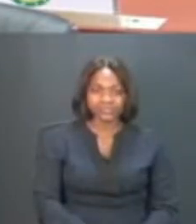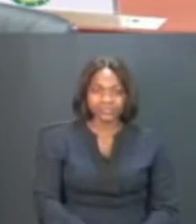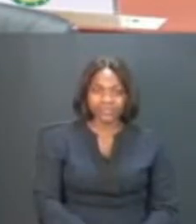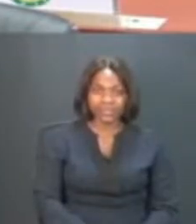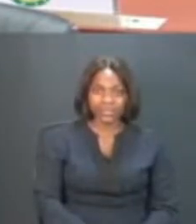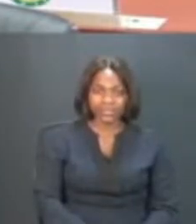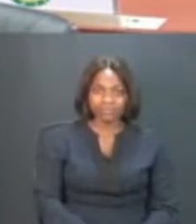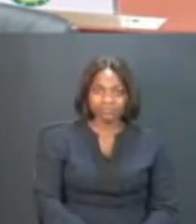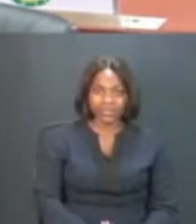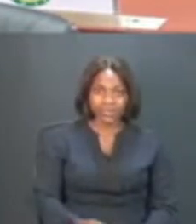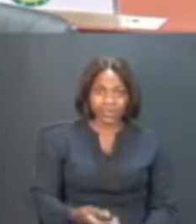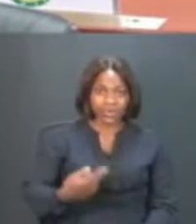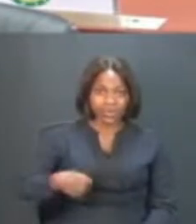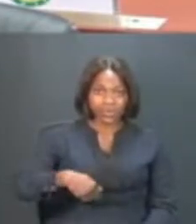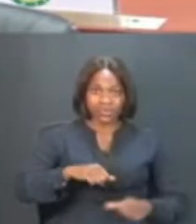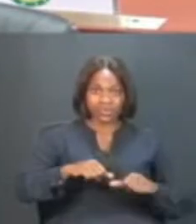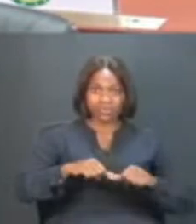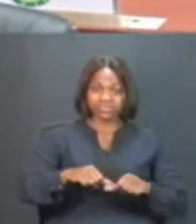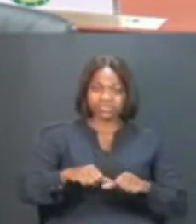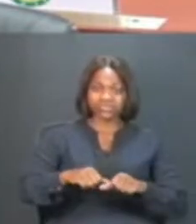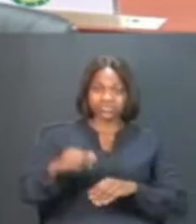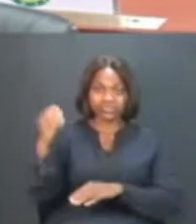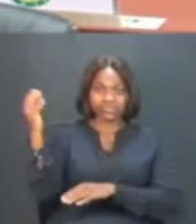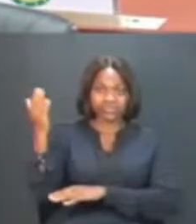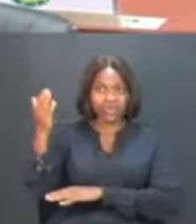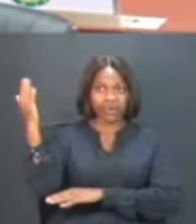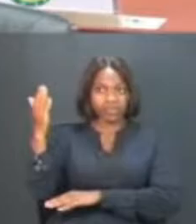these statements, if we do not act